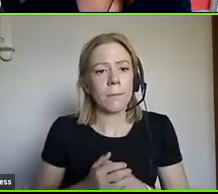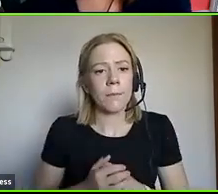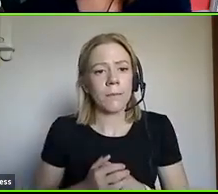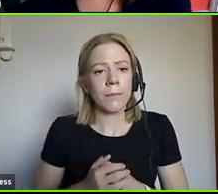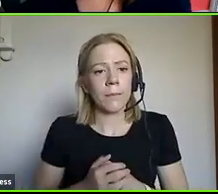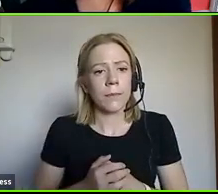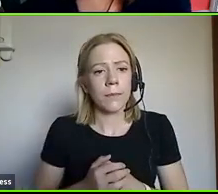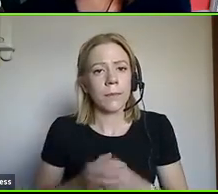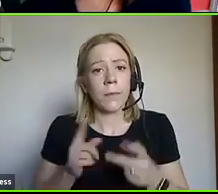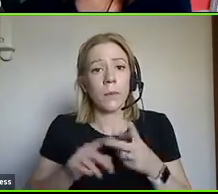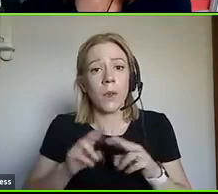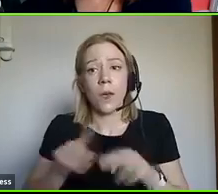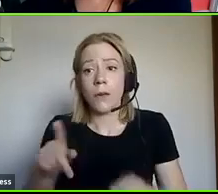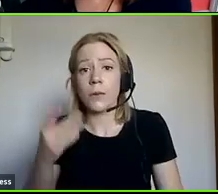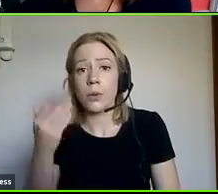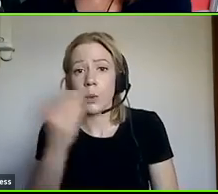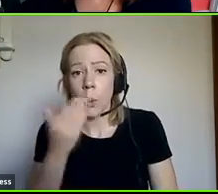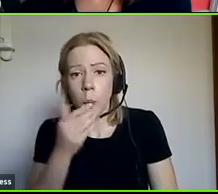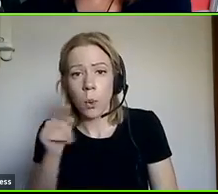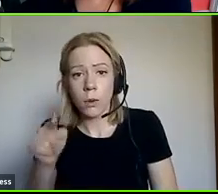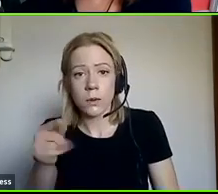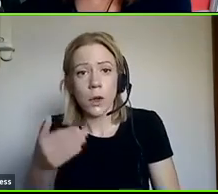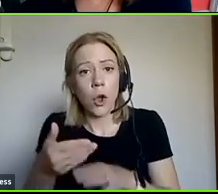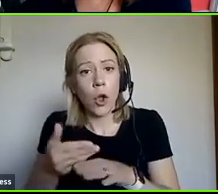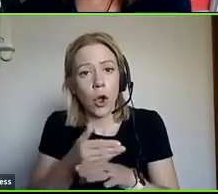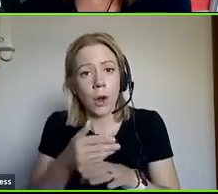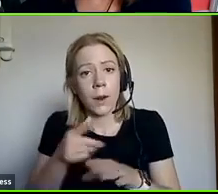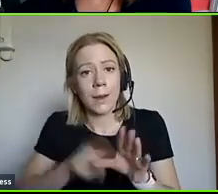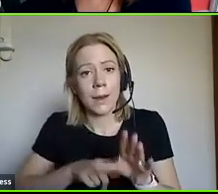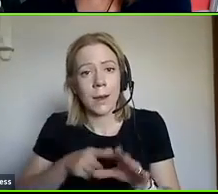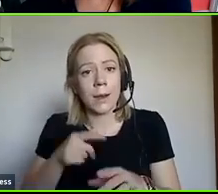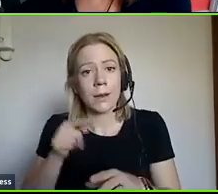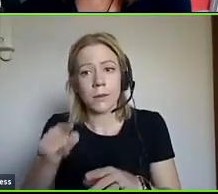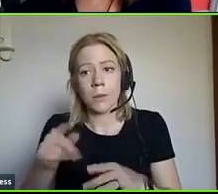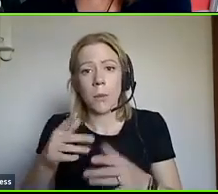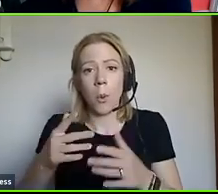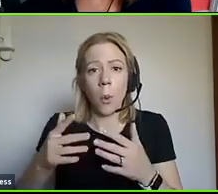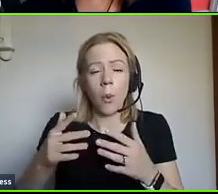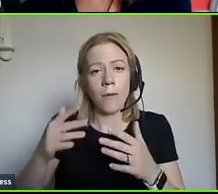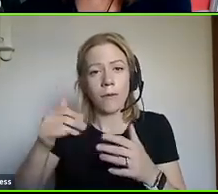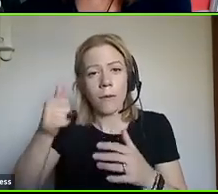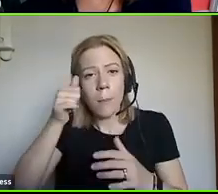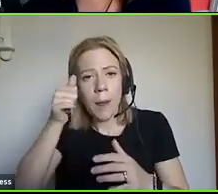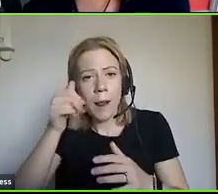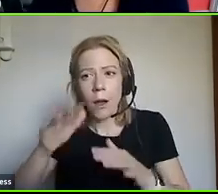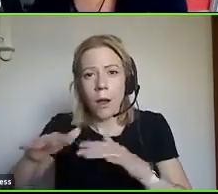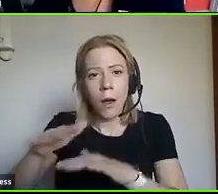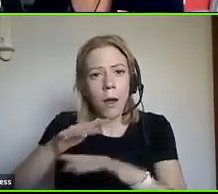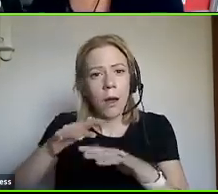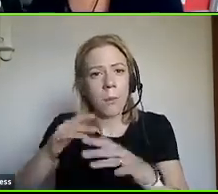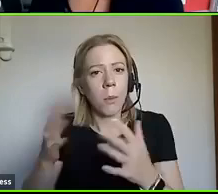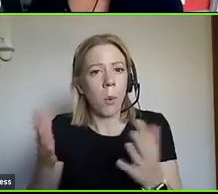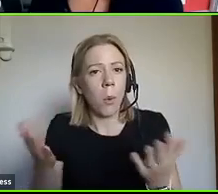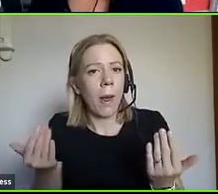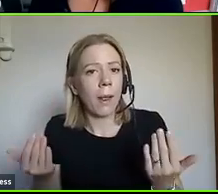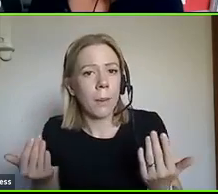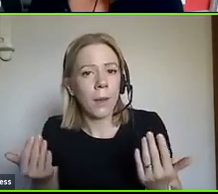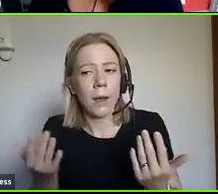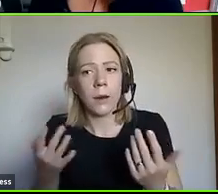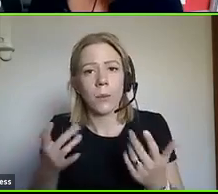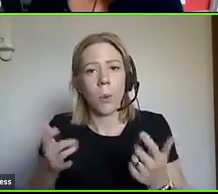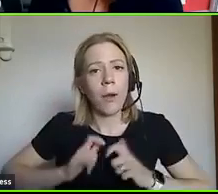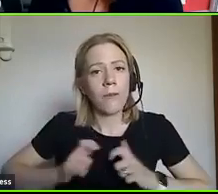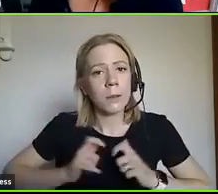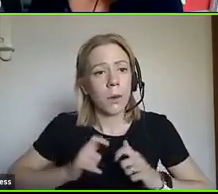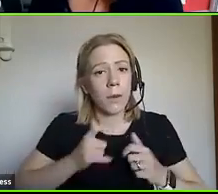make schools, and especially the early years of school, more familiar, more welcoming, more comfortable for children,